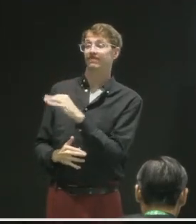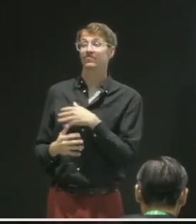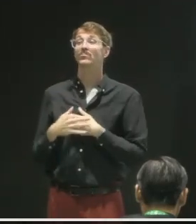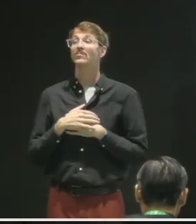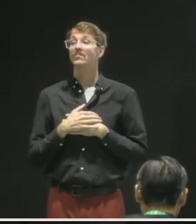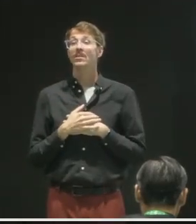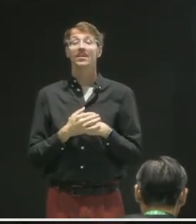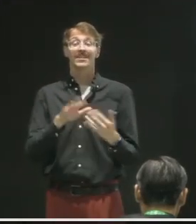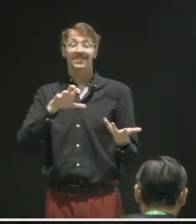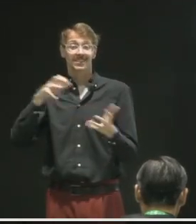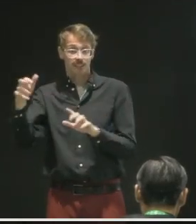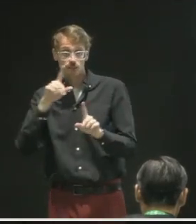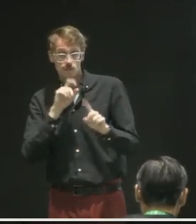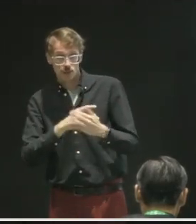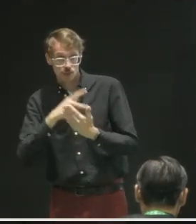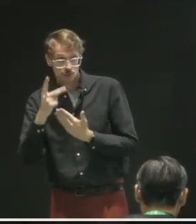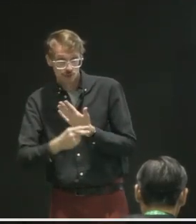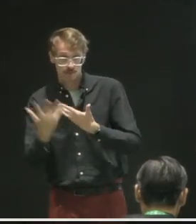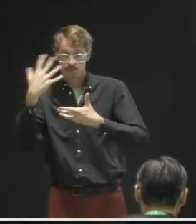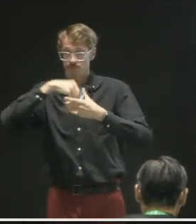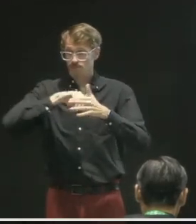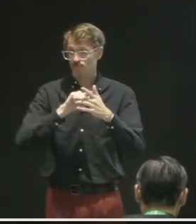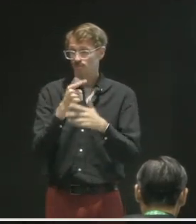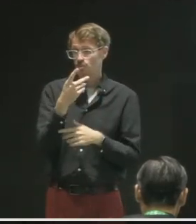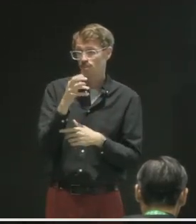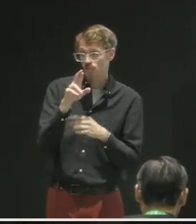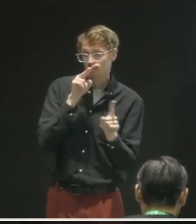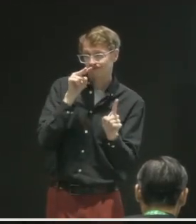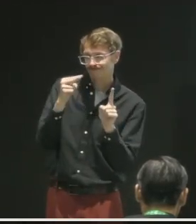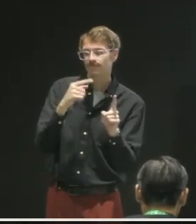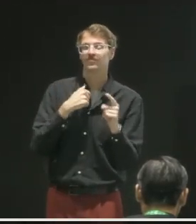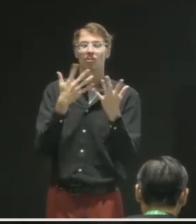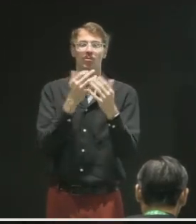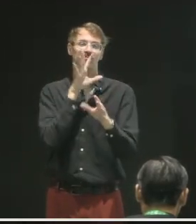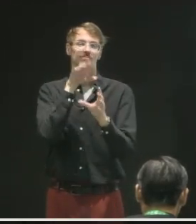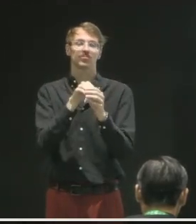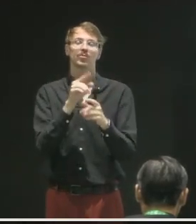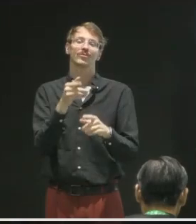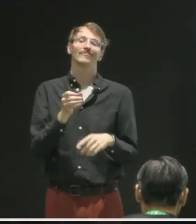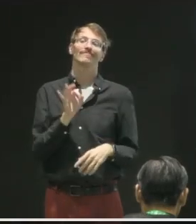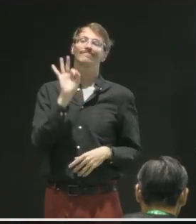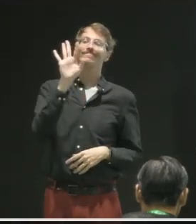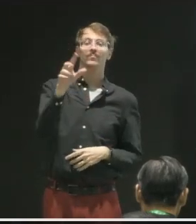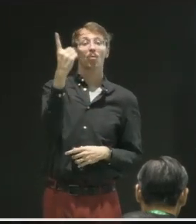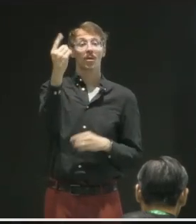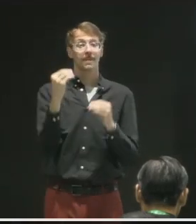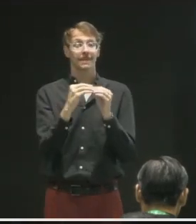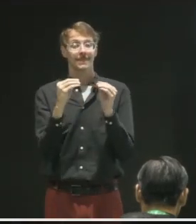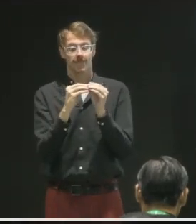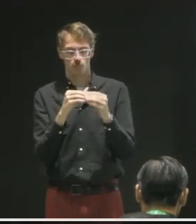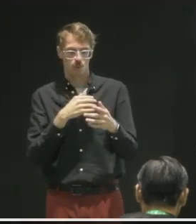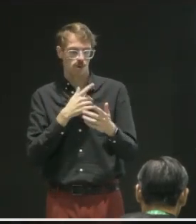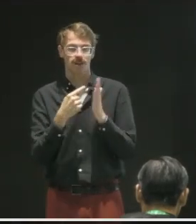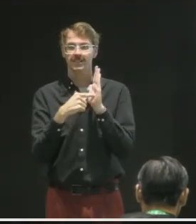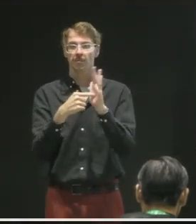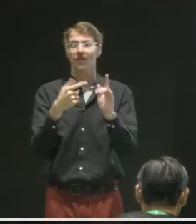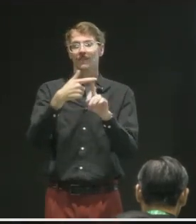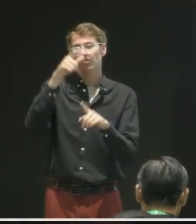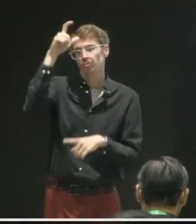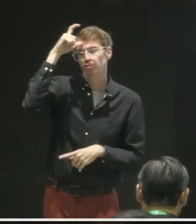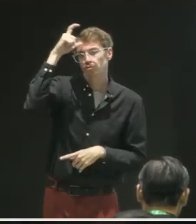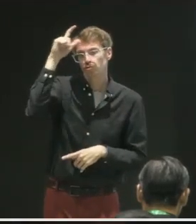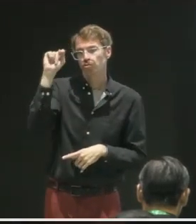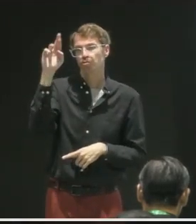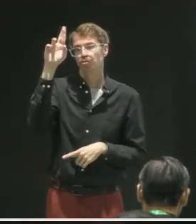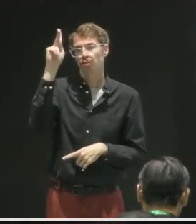program incorporating gender perspectives, I'd like to introduce one recent example in Turkey. So the project